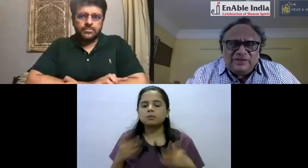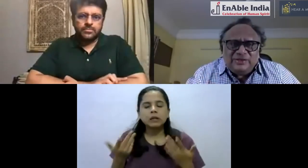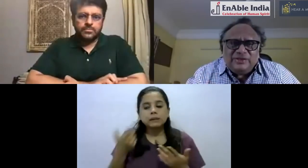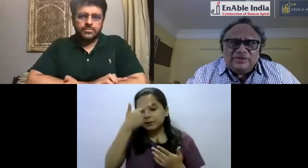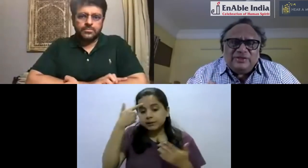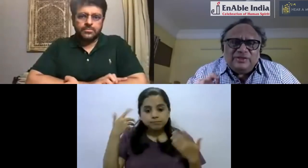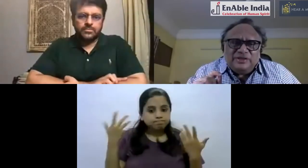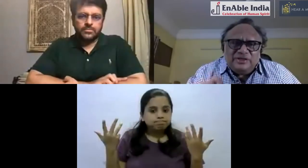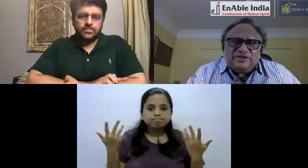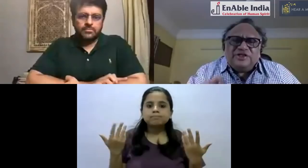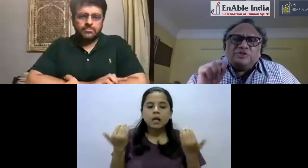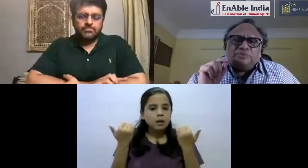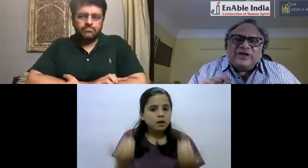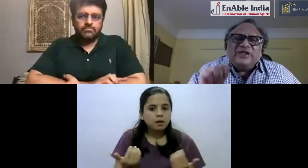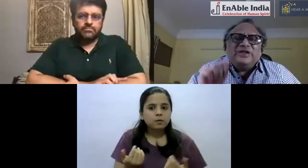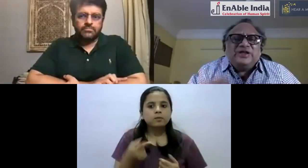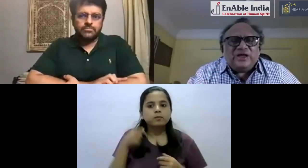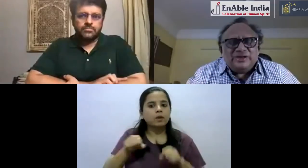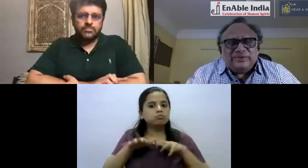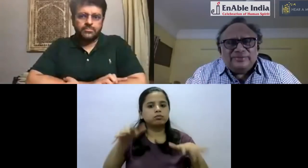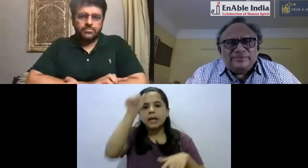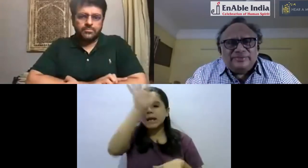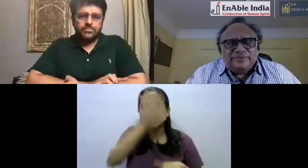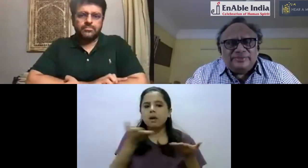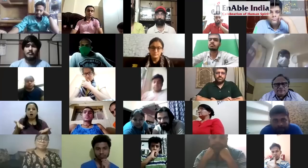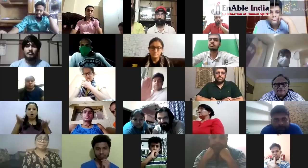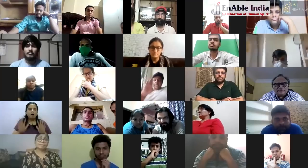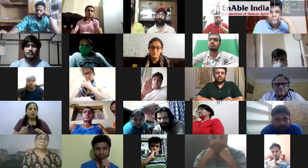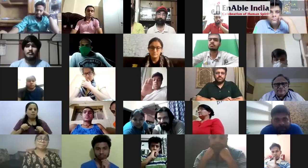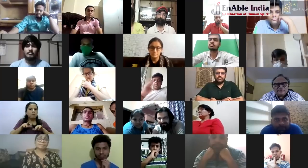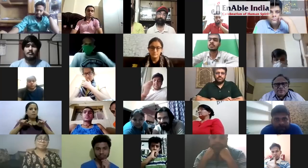Unfortunately, it is spreading in India.